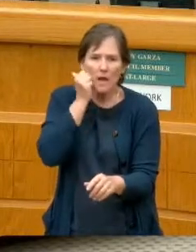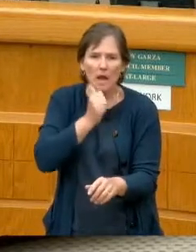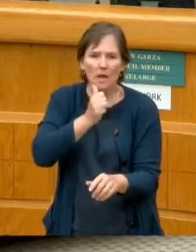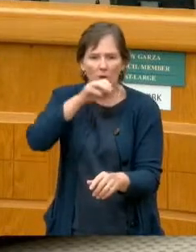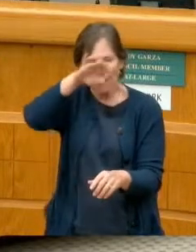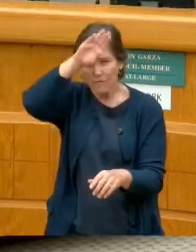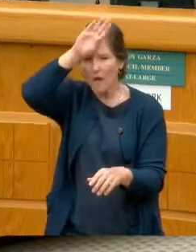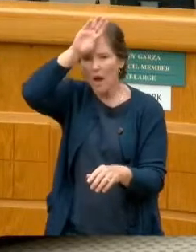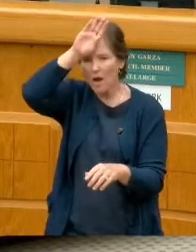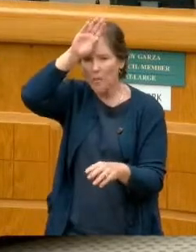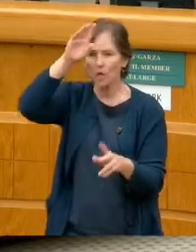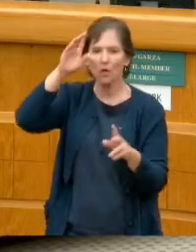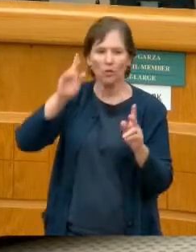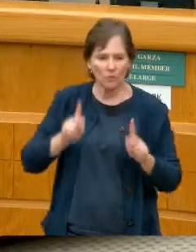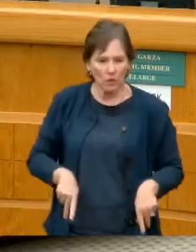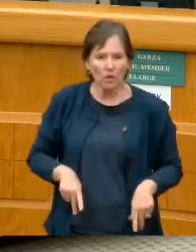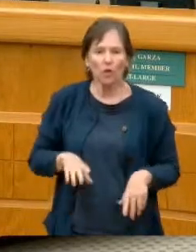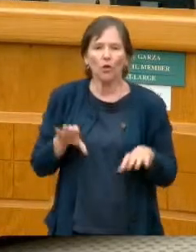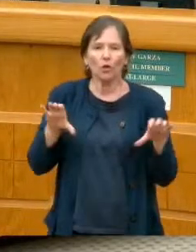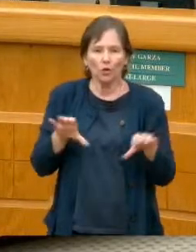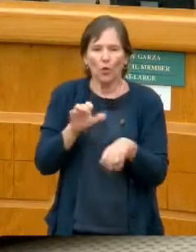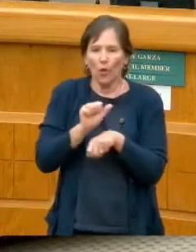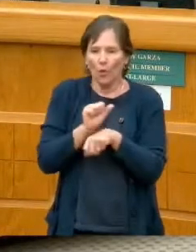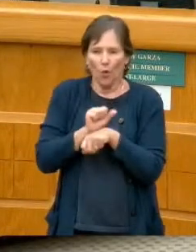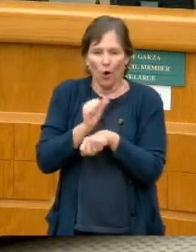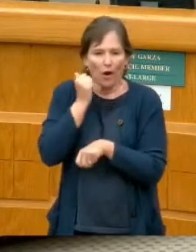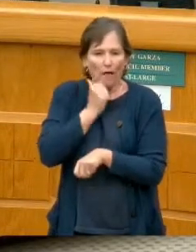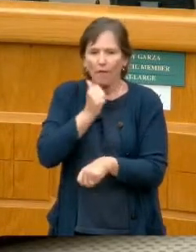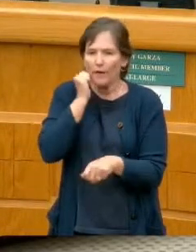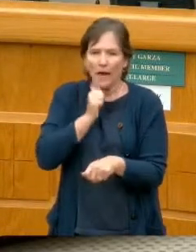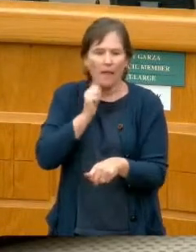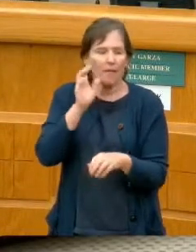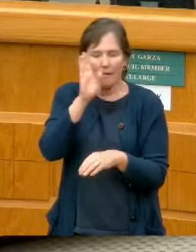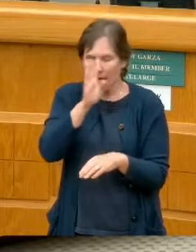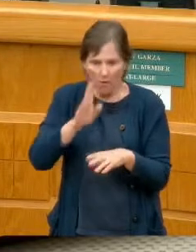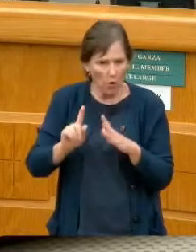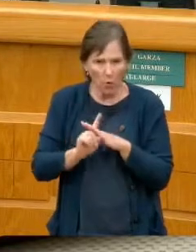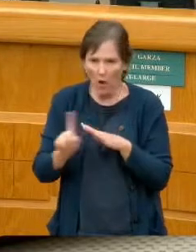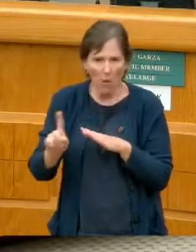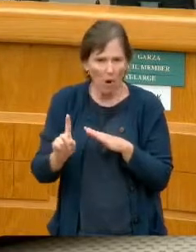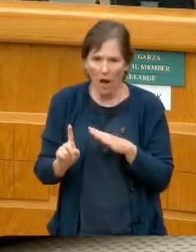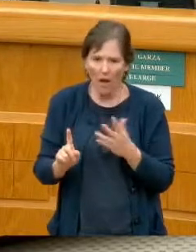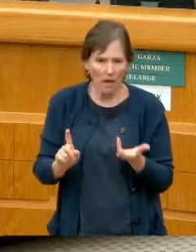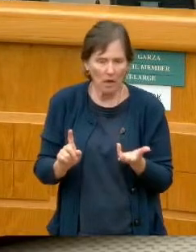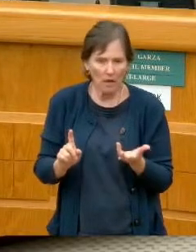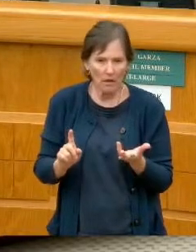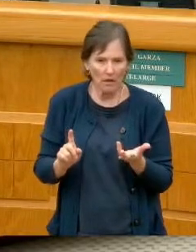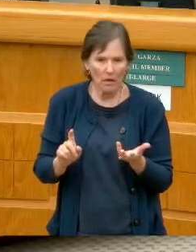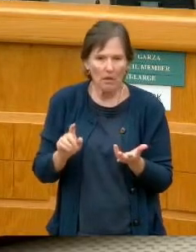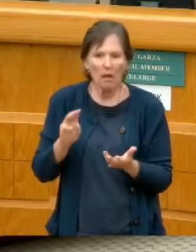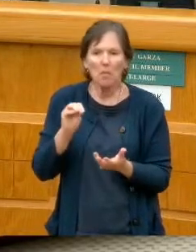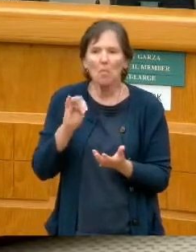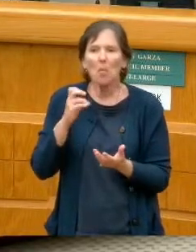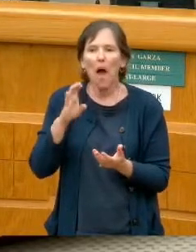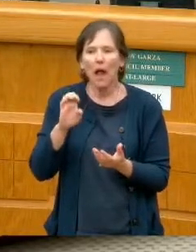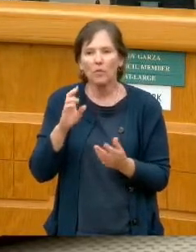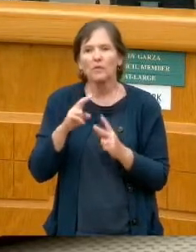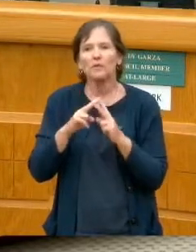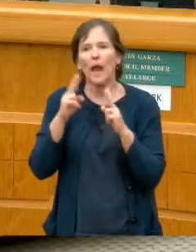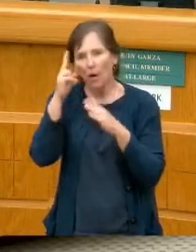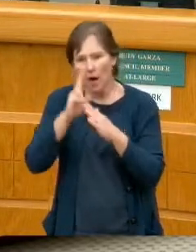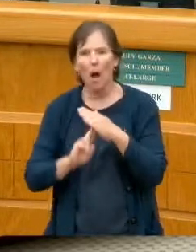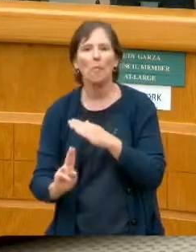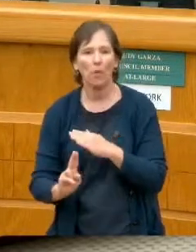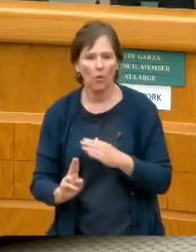hero. I was just doing my job like thousands of other firefighters. What humility he had. And I just want to